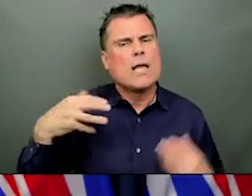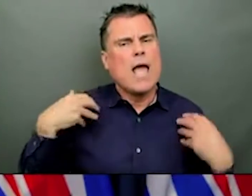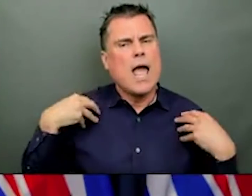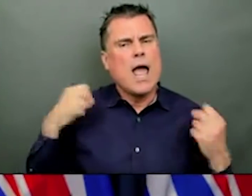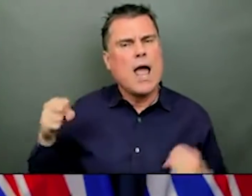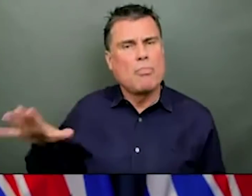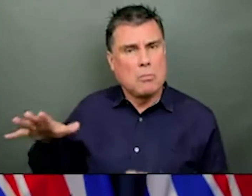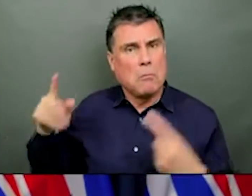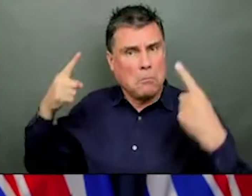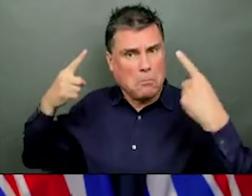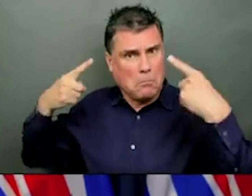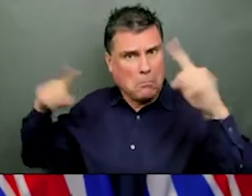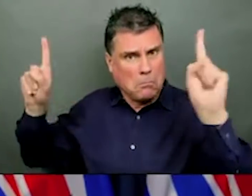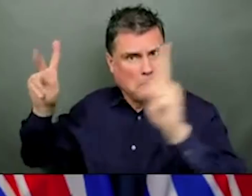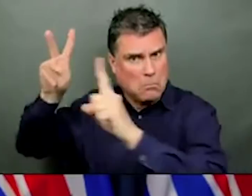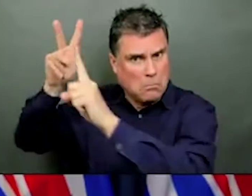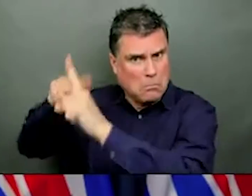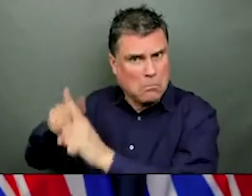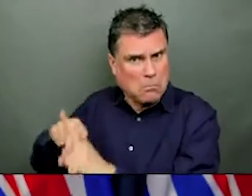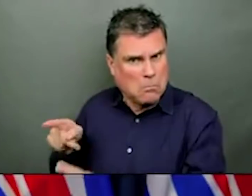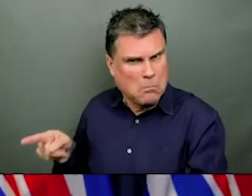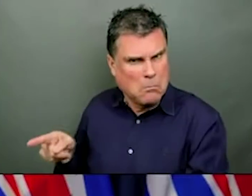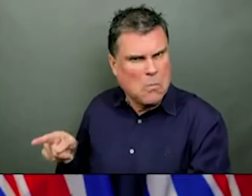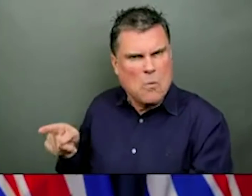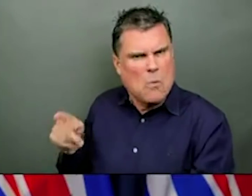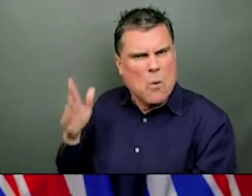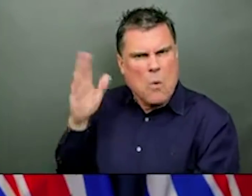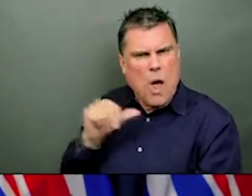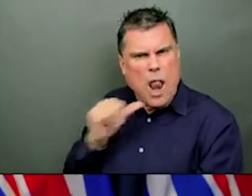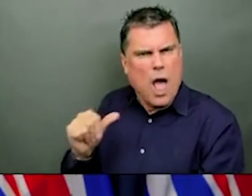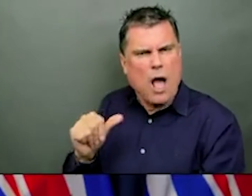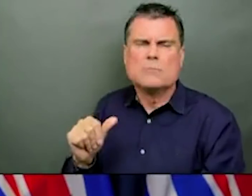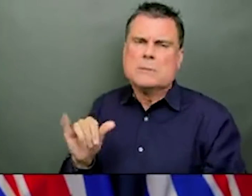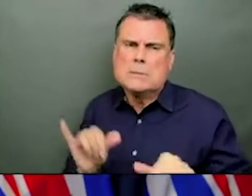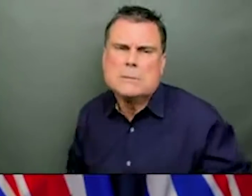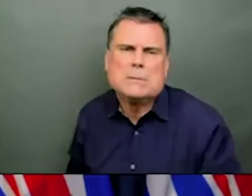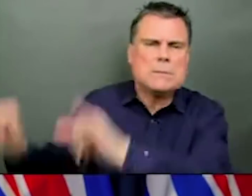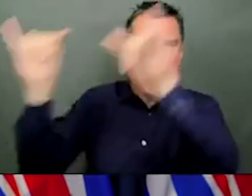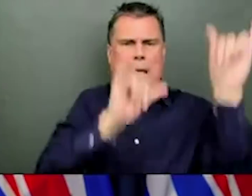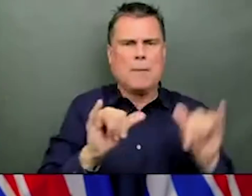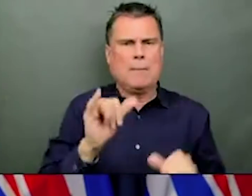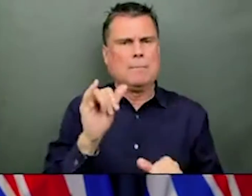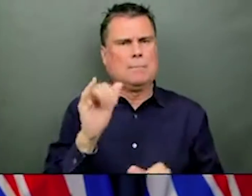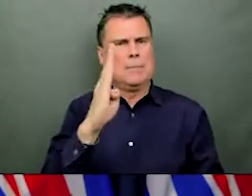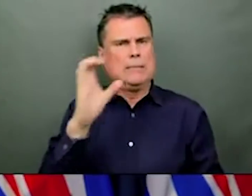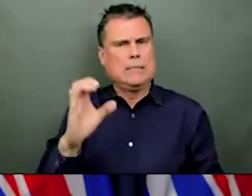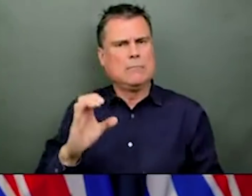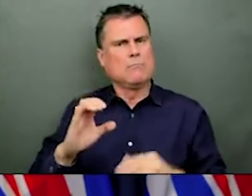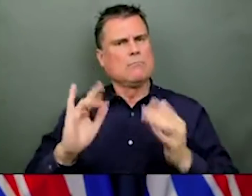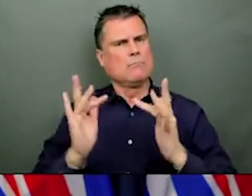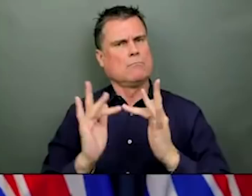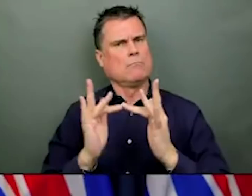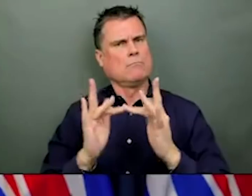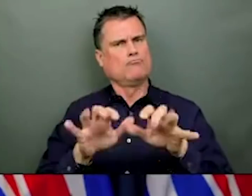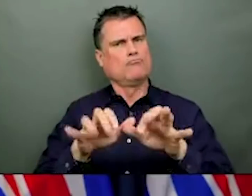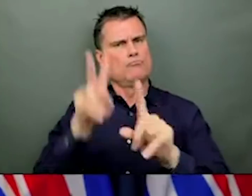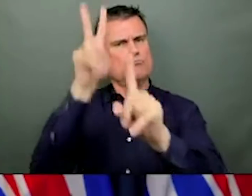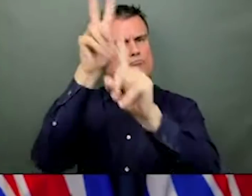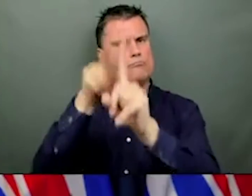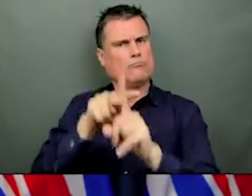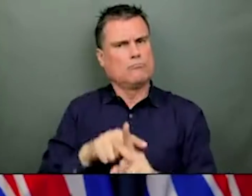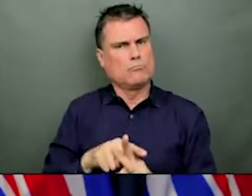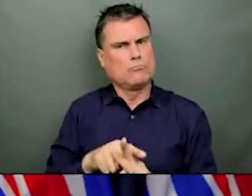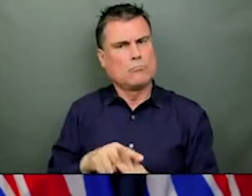province was not prepared to have online booking systems in every health authority? And why, when Fraser Health was working on an